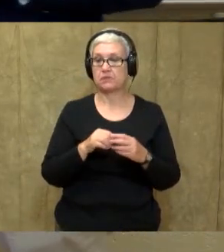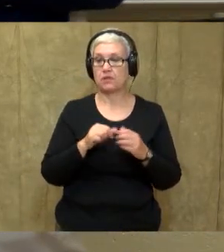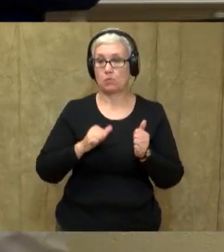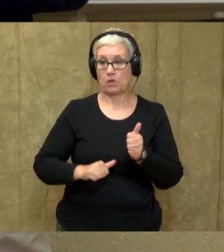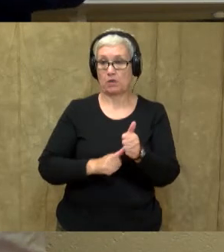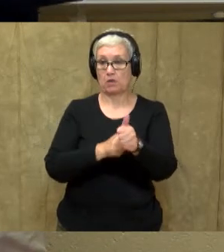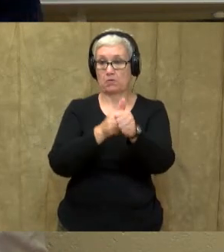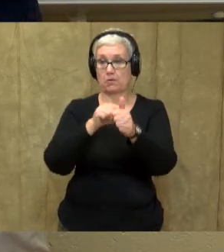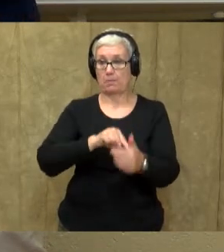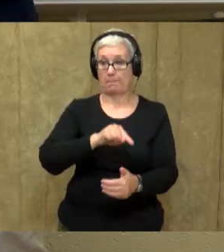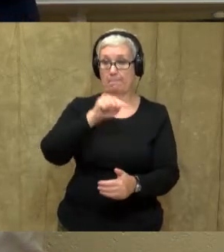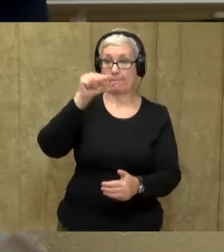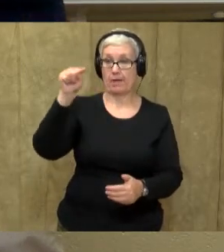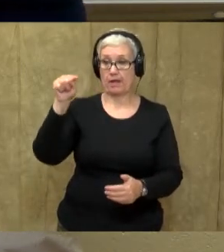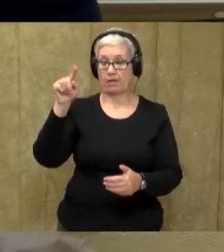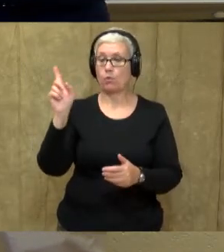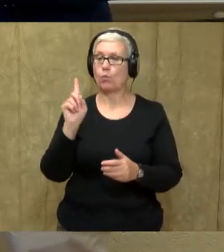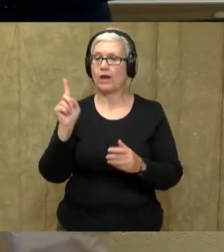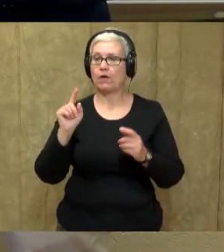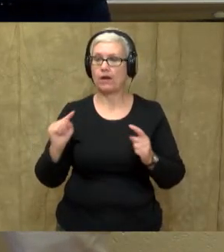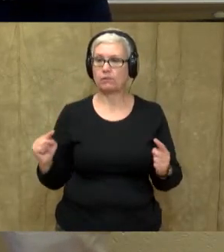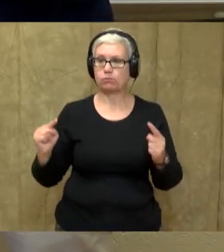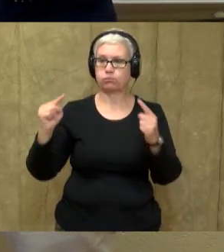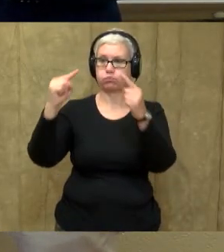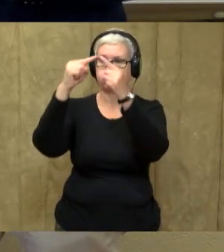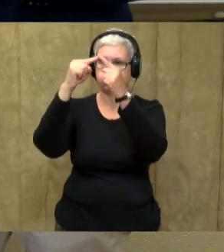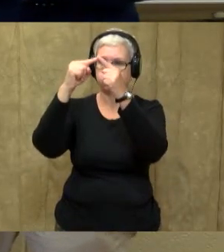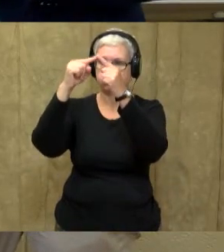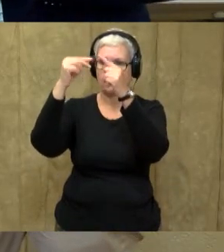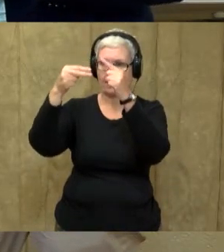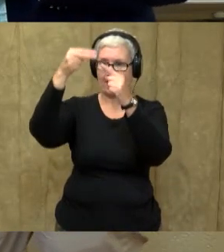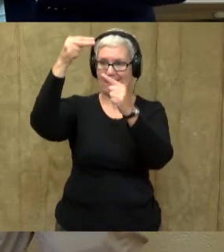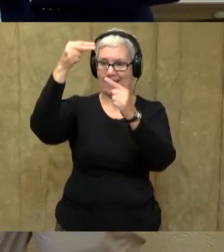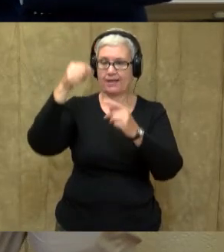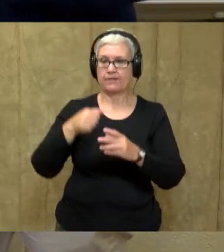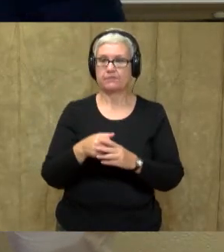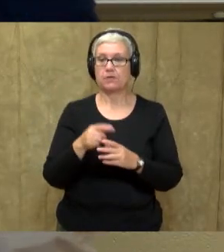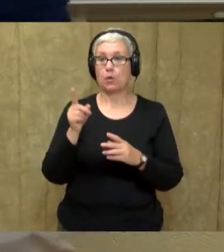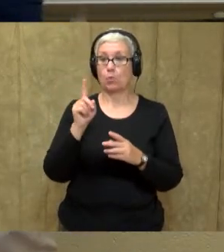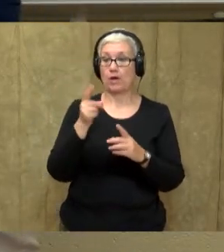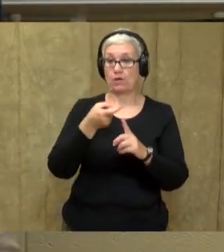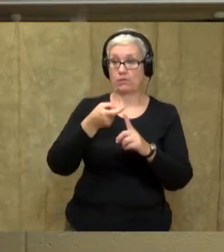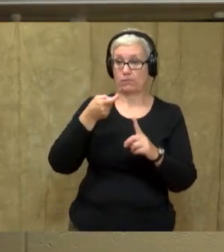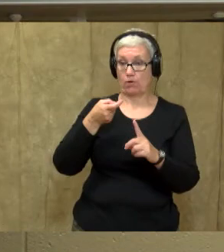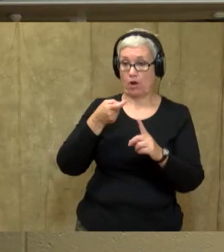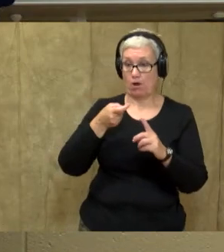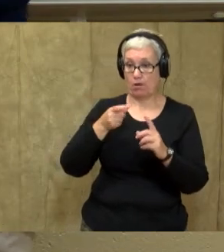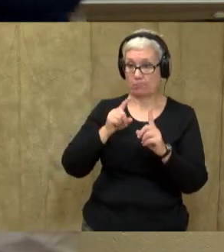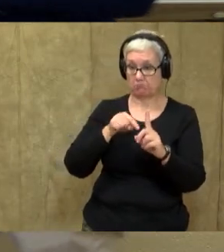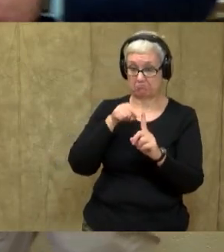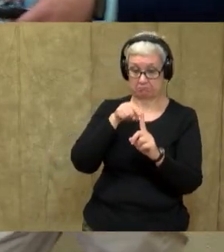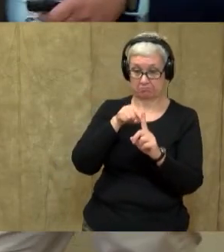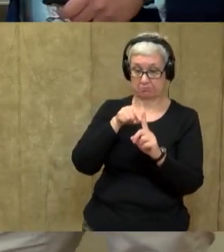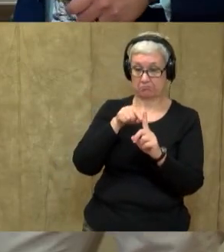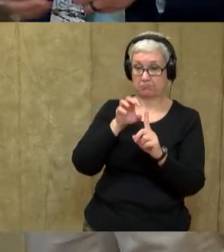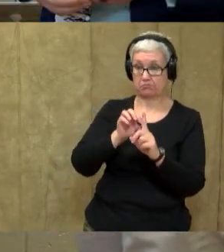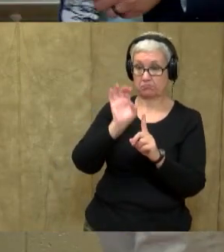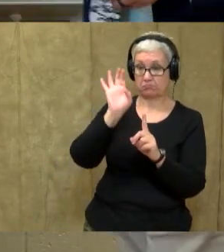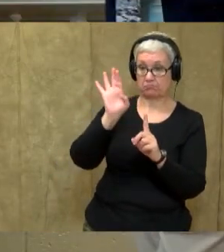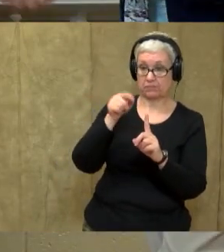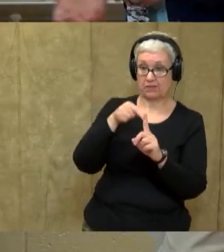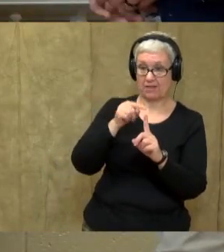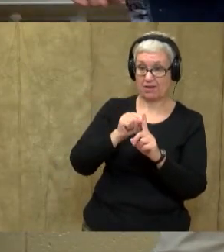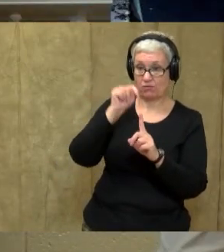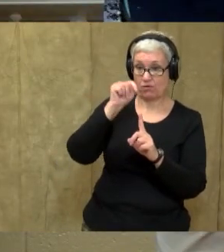reach its highest point, where this guy is shooting the ball from, right, based on how tall he is. And so each of these